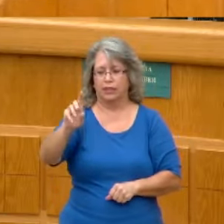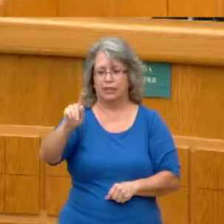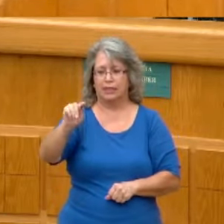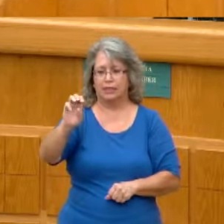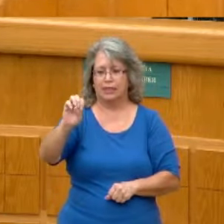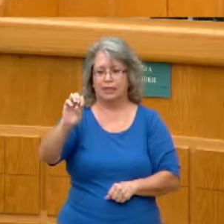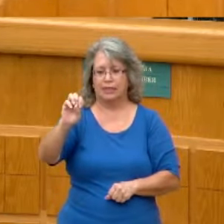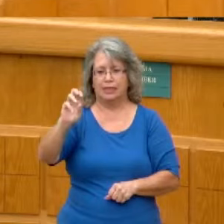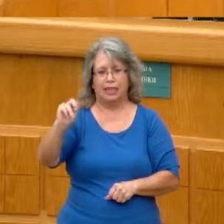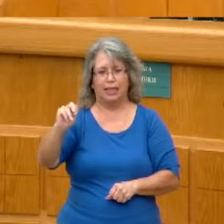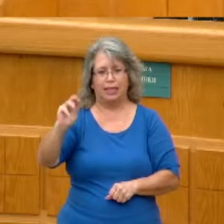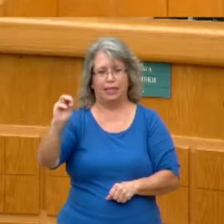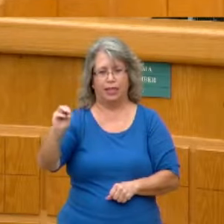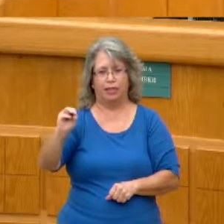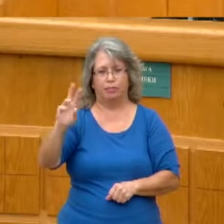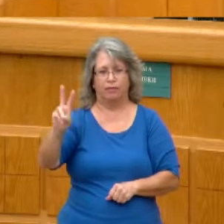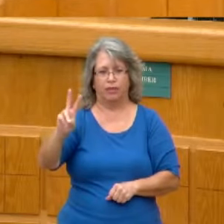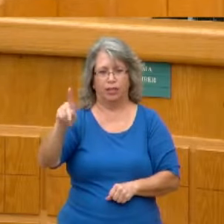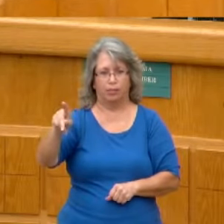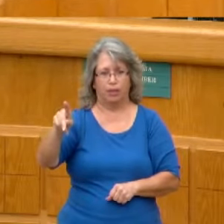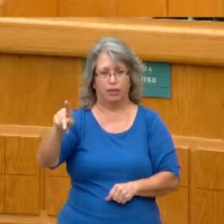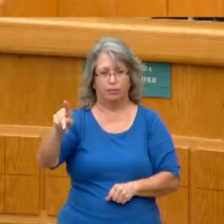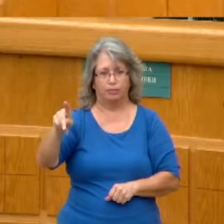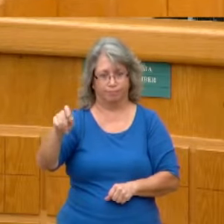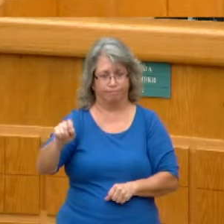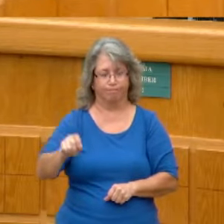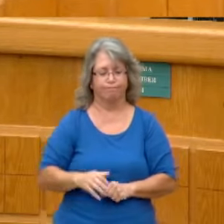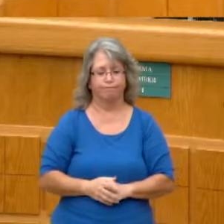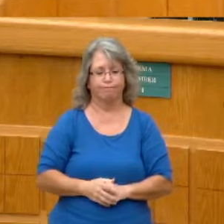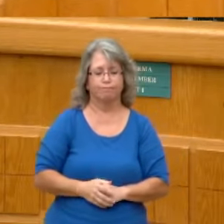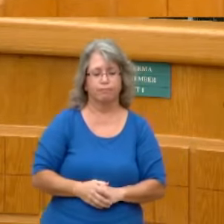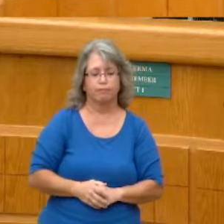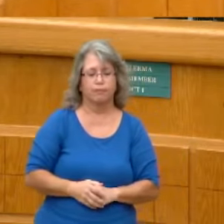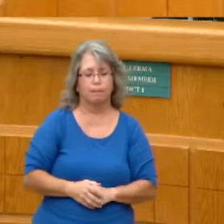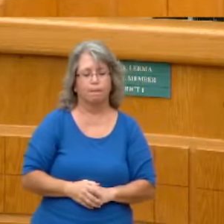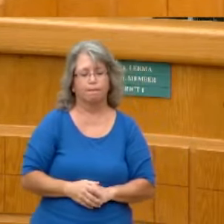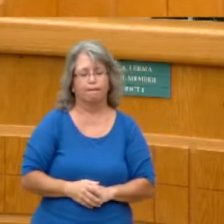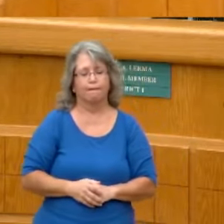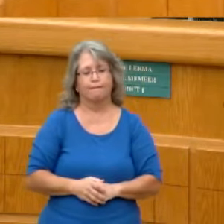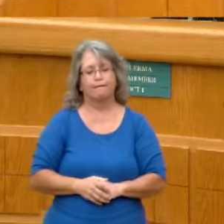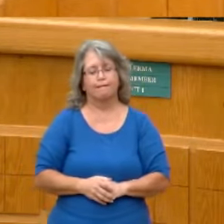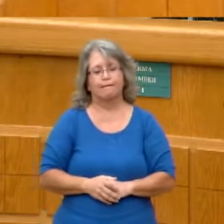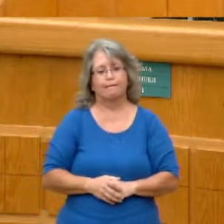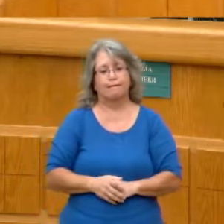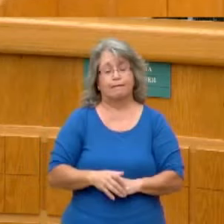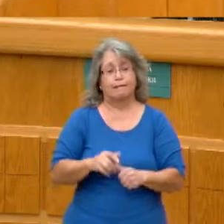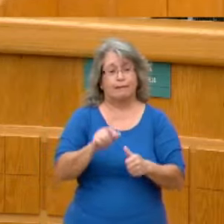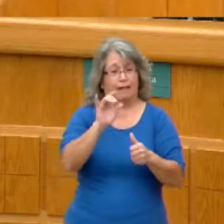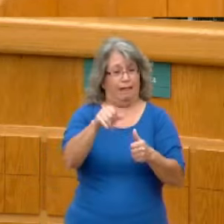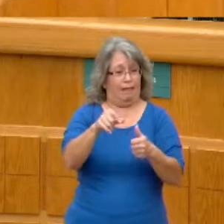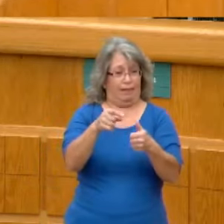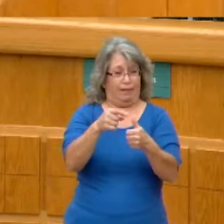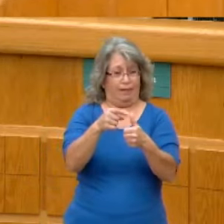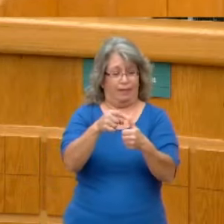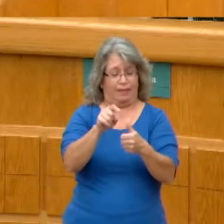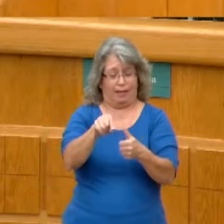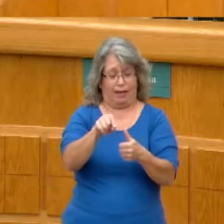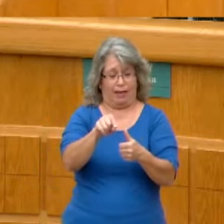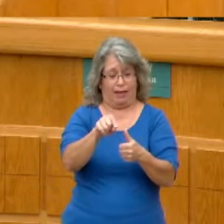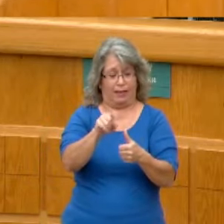/teenMVP. Period. And throughout the month, well, first of all, these vaccine sites also